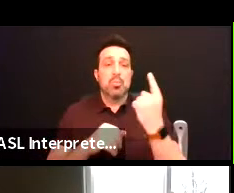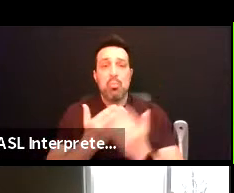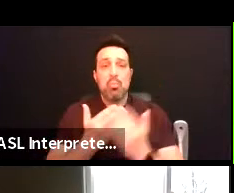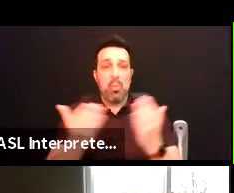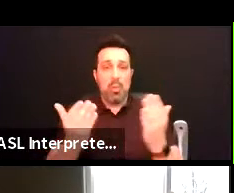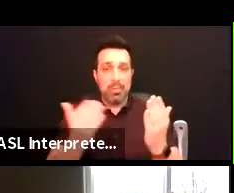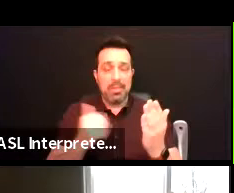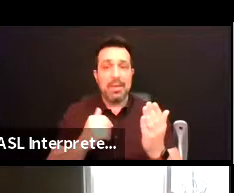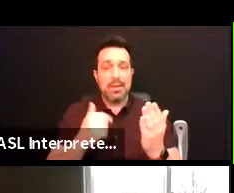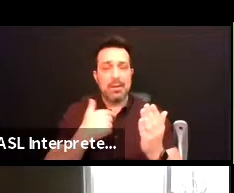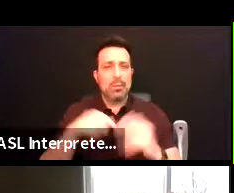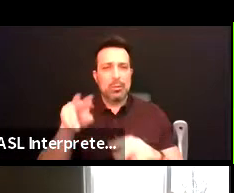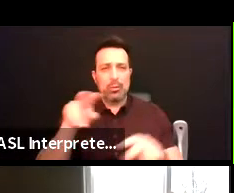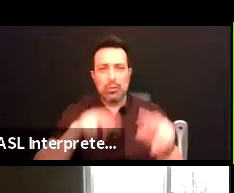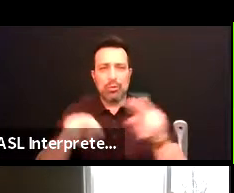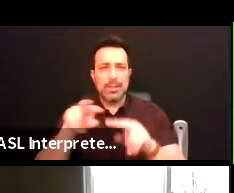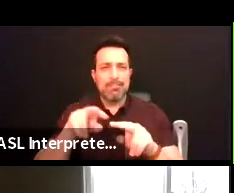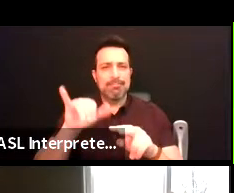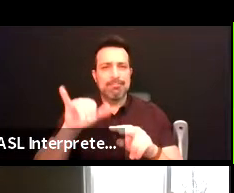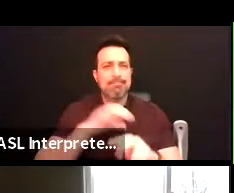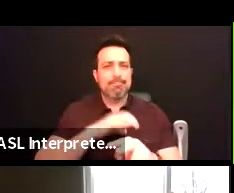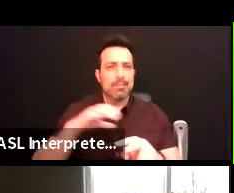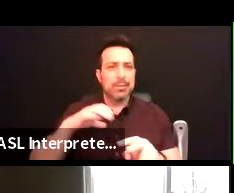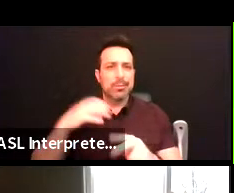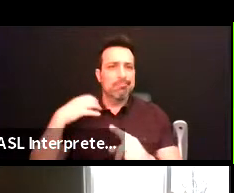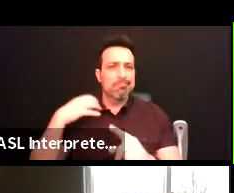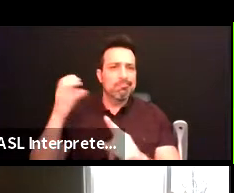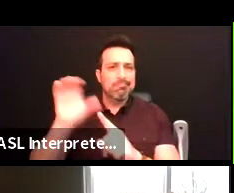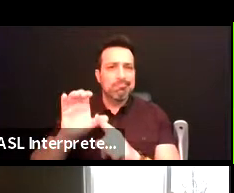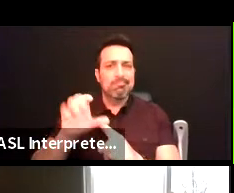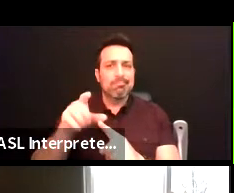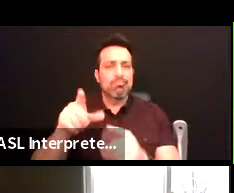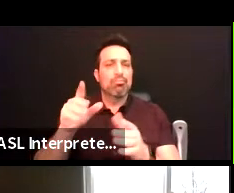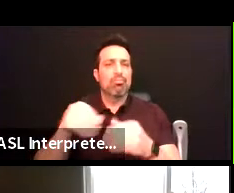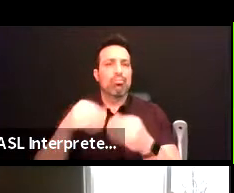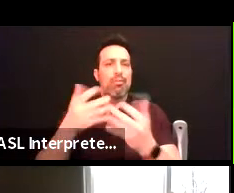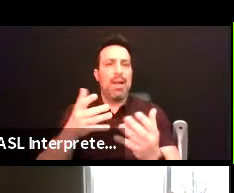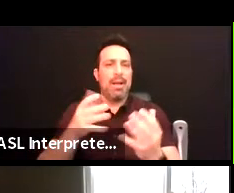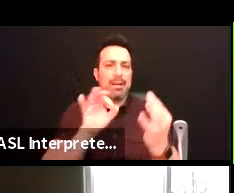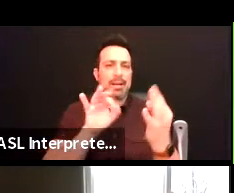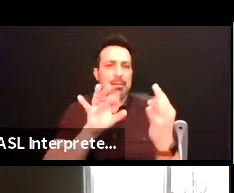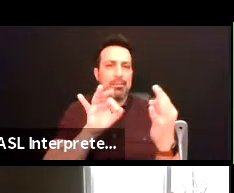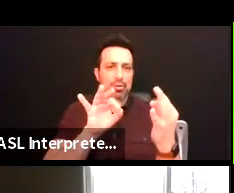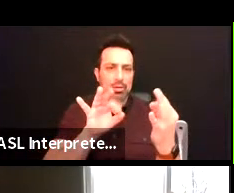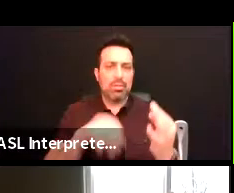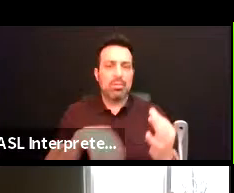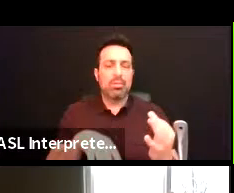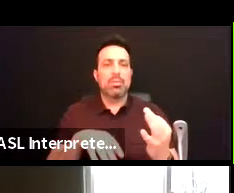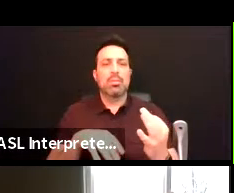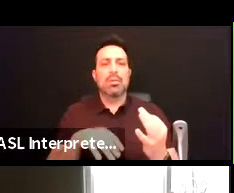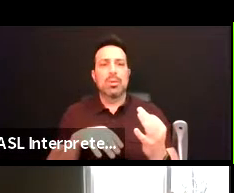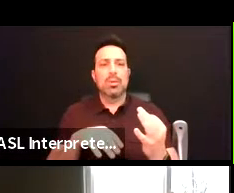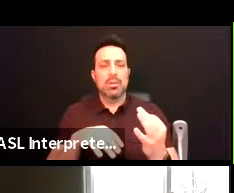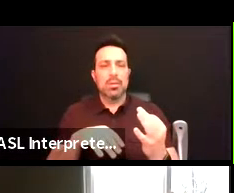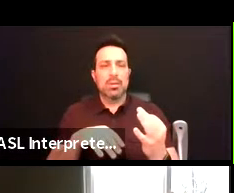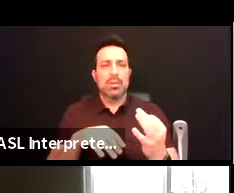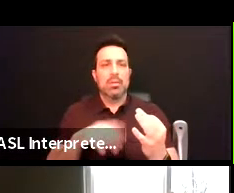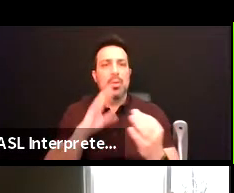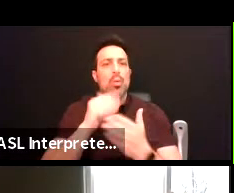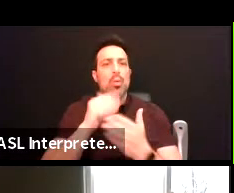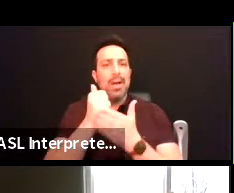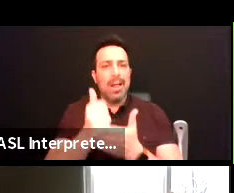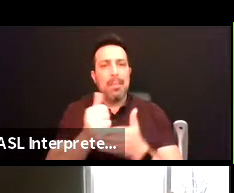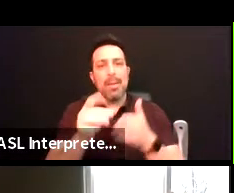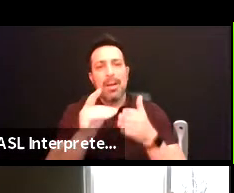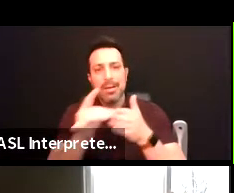we're really looking to this commission to do is to provide that input that will help guide